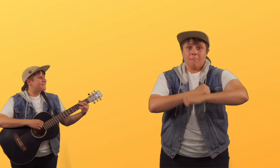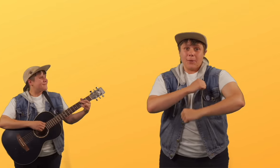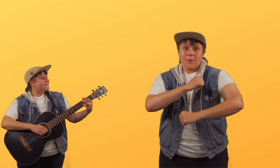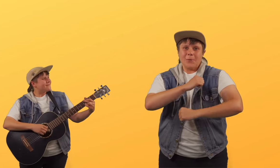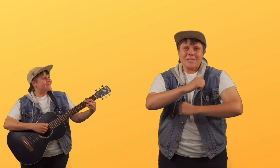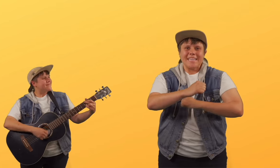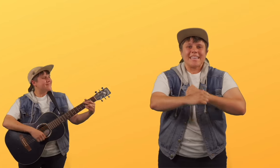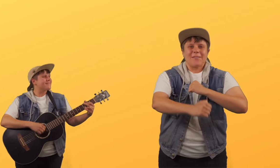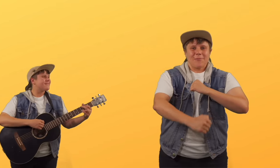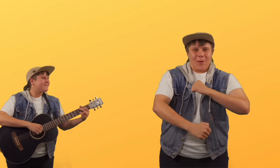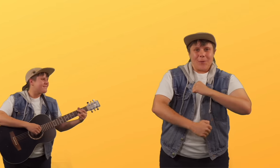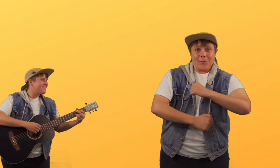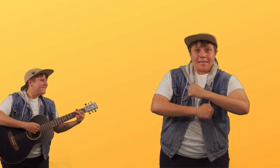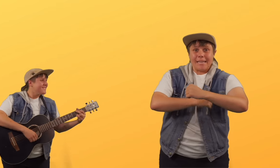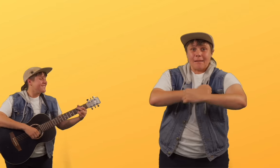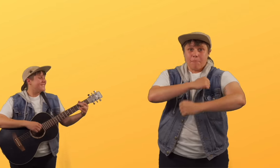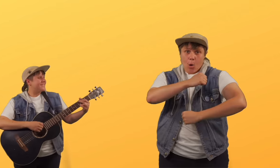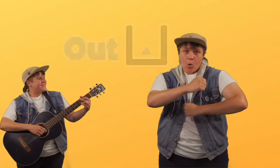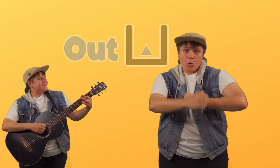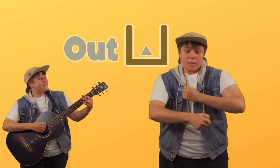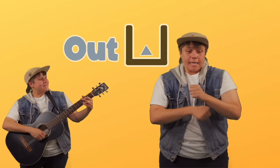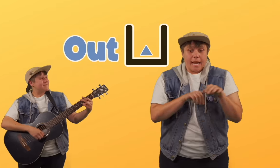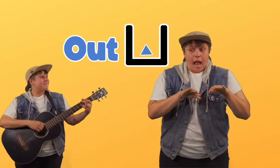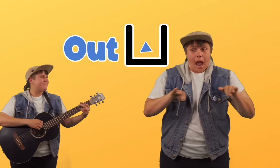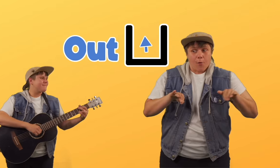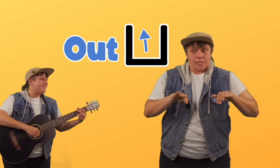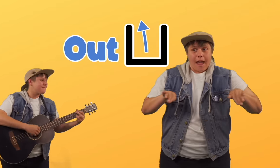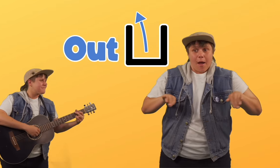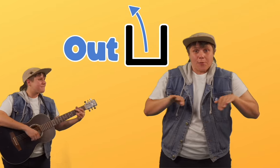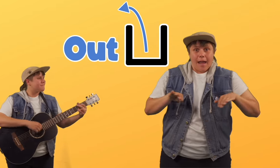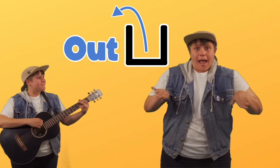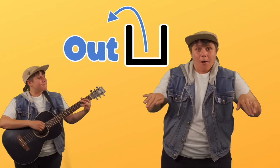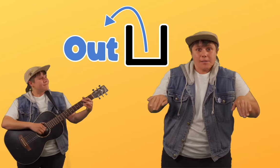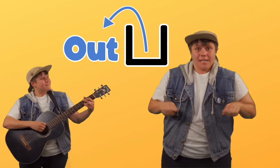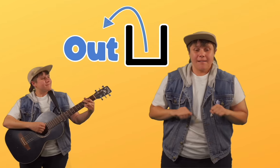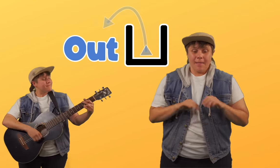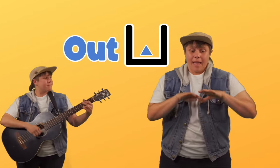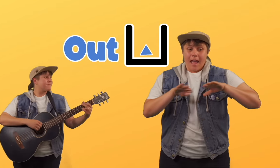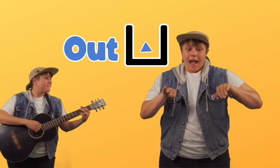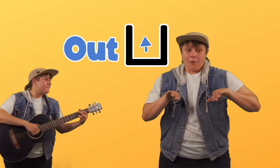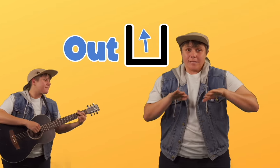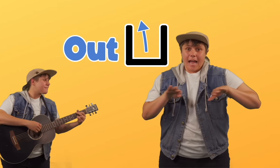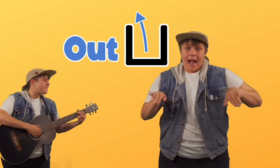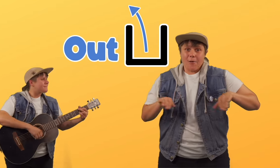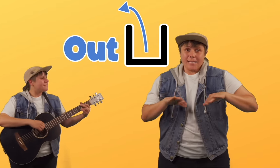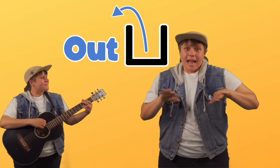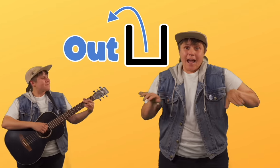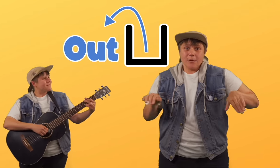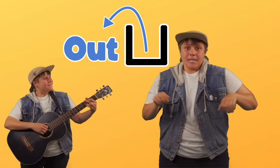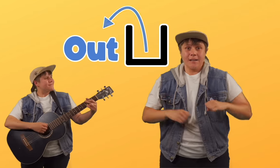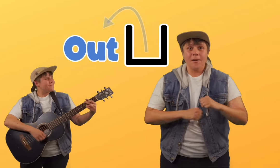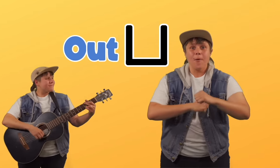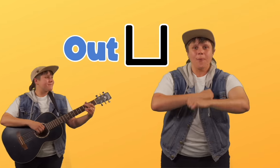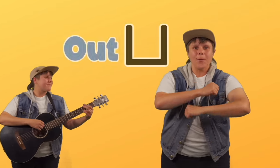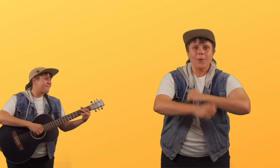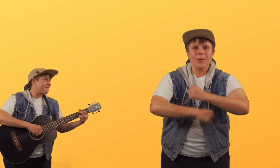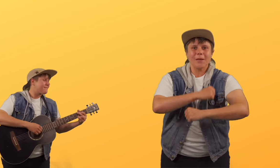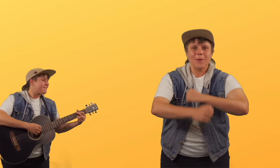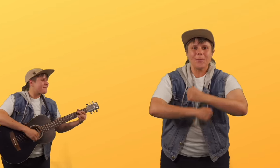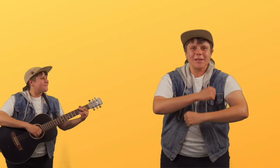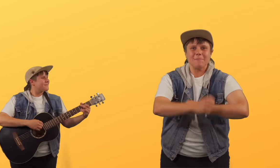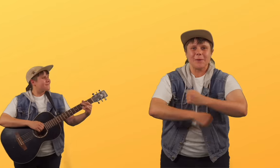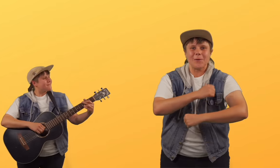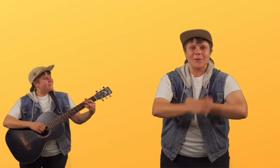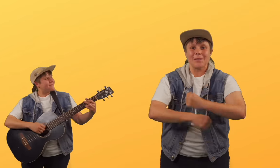Roly, poly. Roly, poly. Out, out, out. Out, out, out.